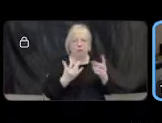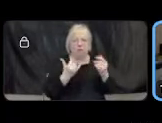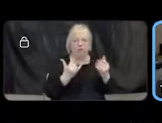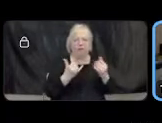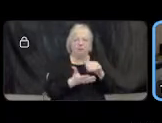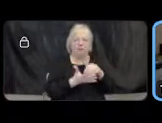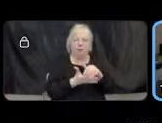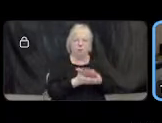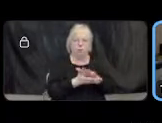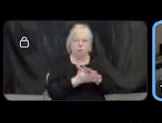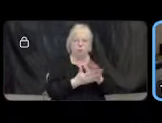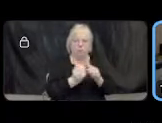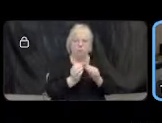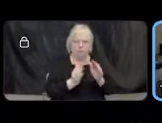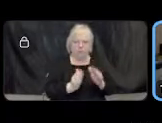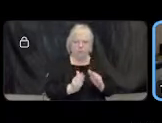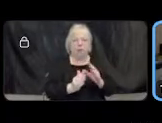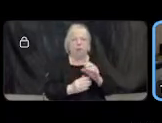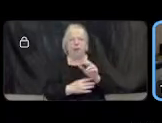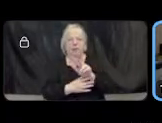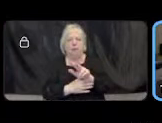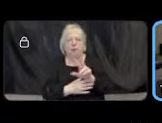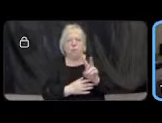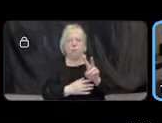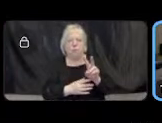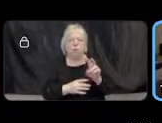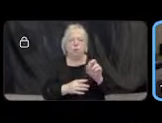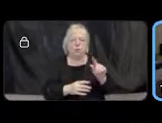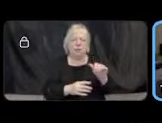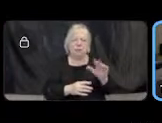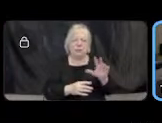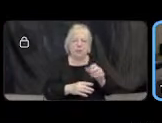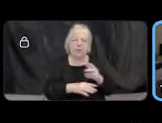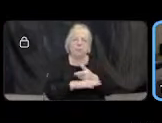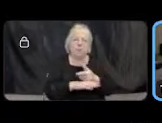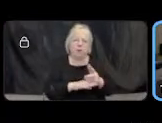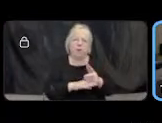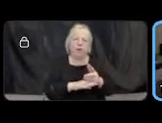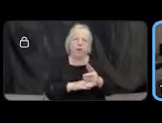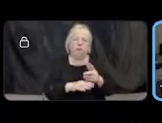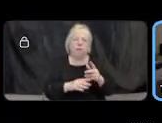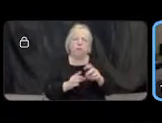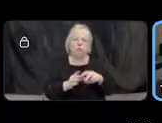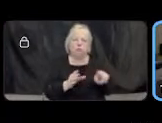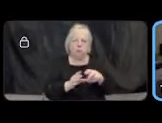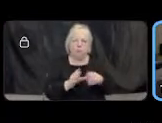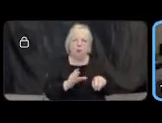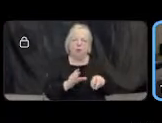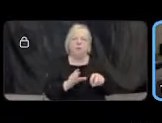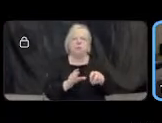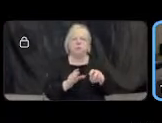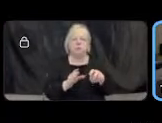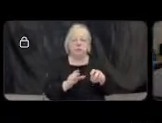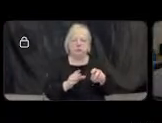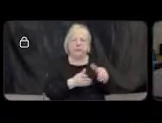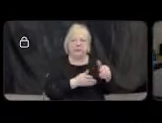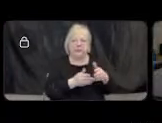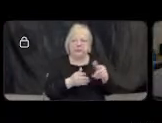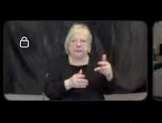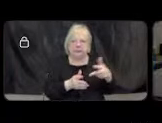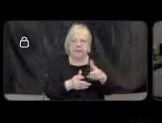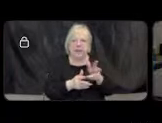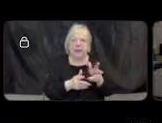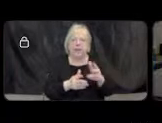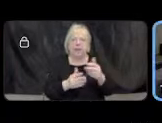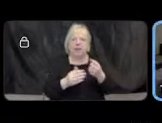school building, a 32 space parking area with a drop-off lane located